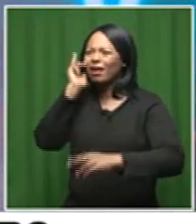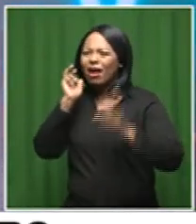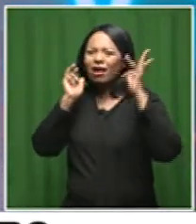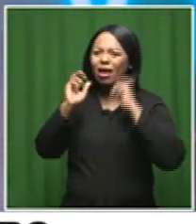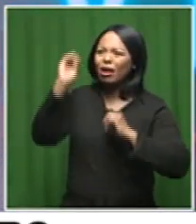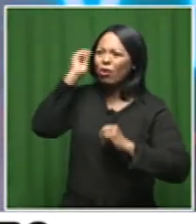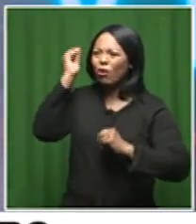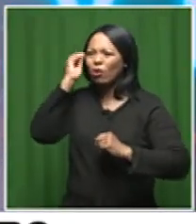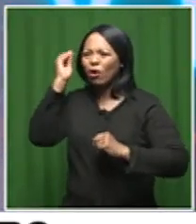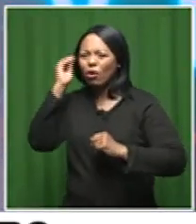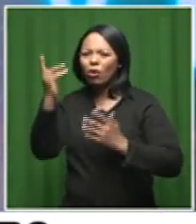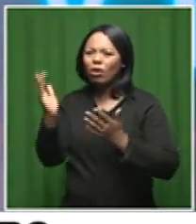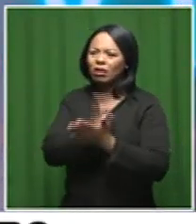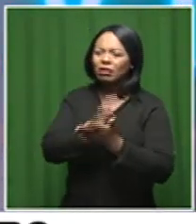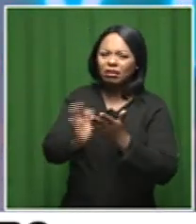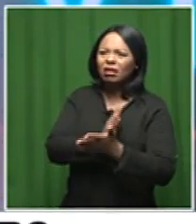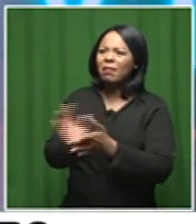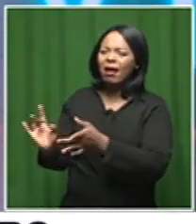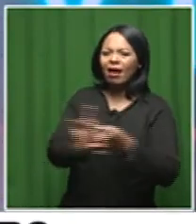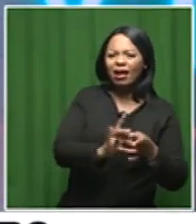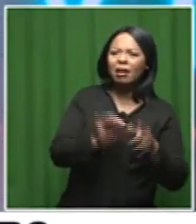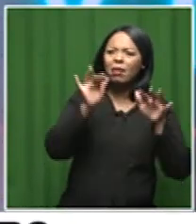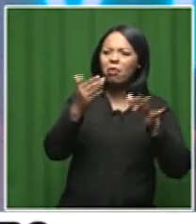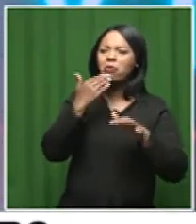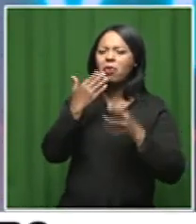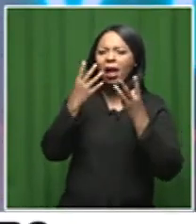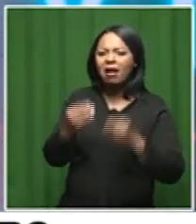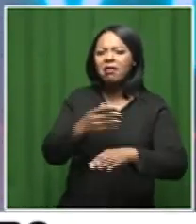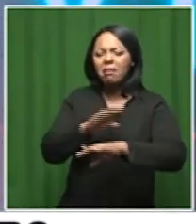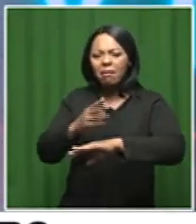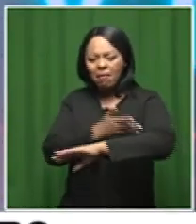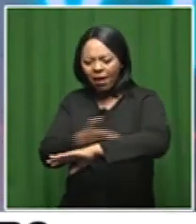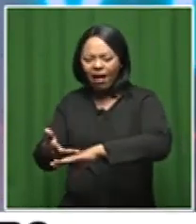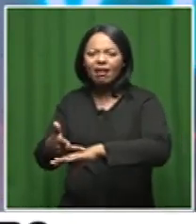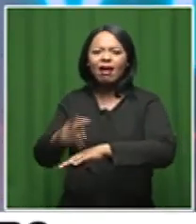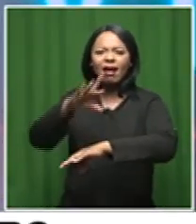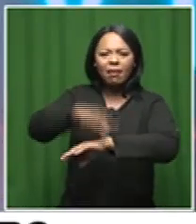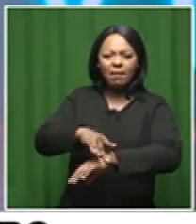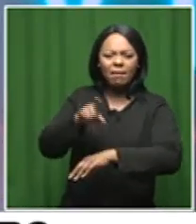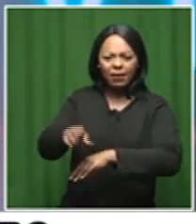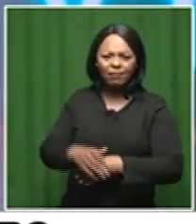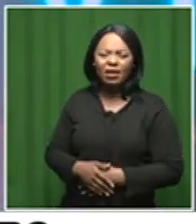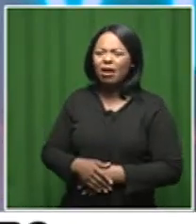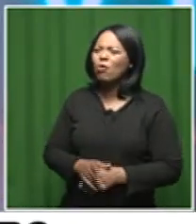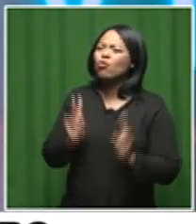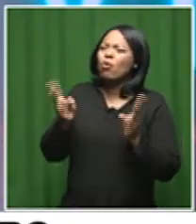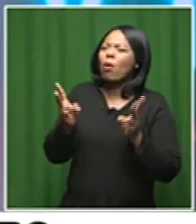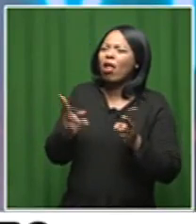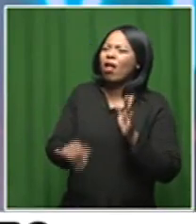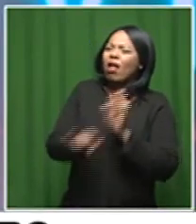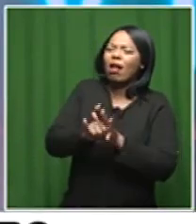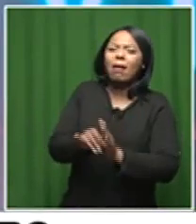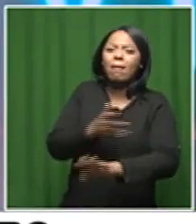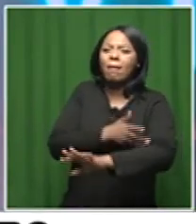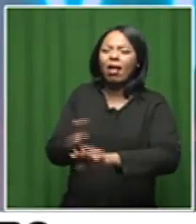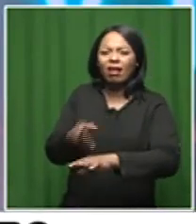see, of course, that are related to people having these blood sort of disorders. So let's talk around the idea of what's the most common of these blood cancers in